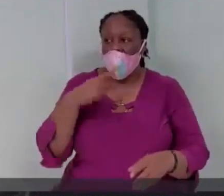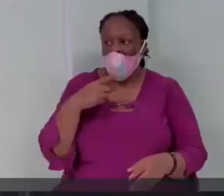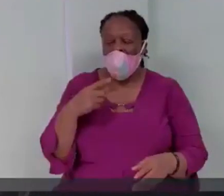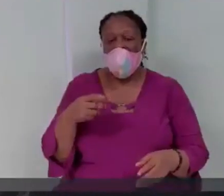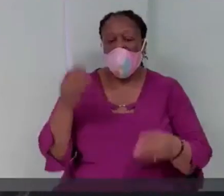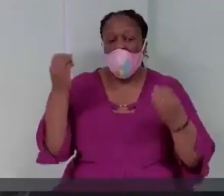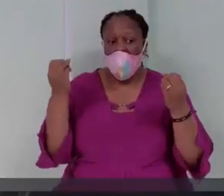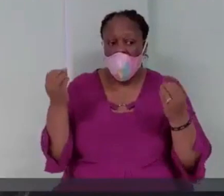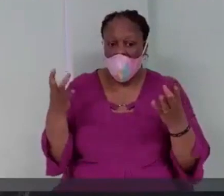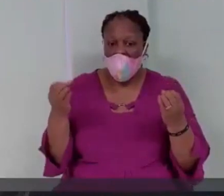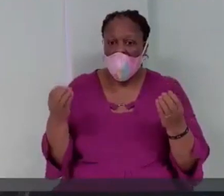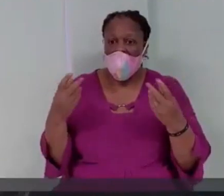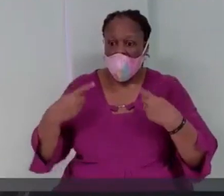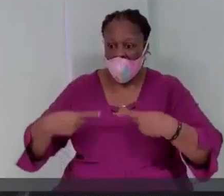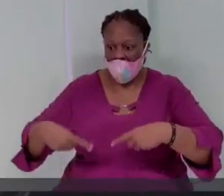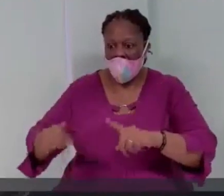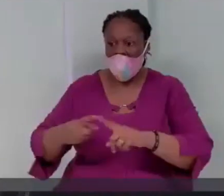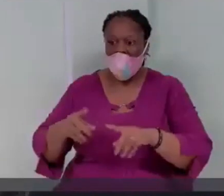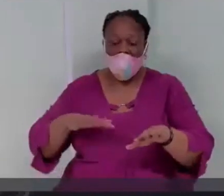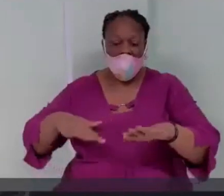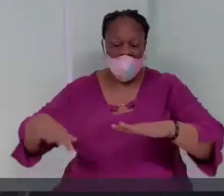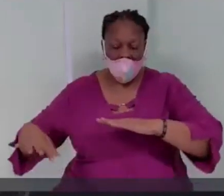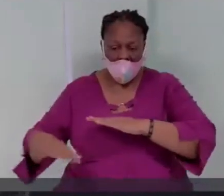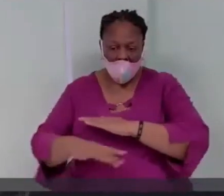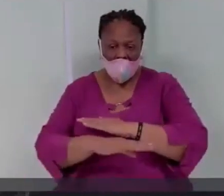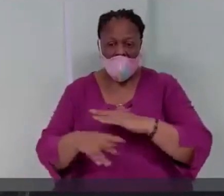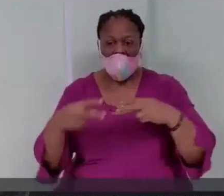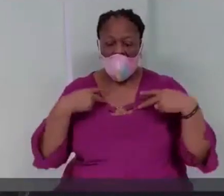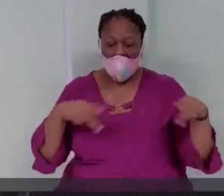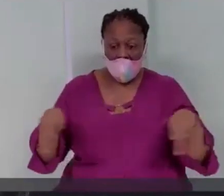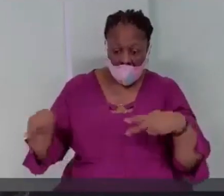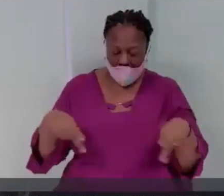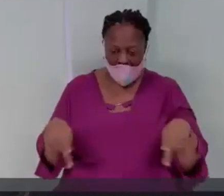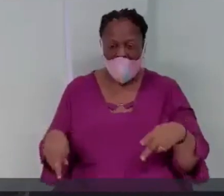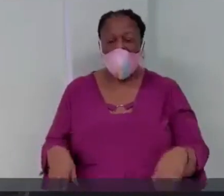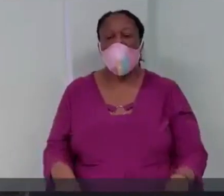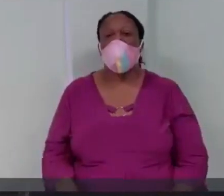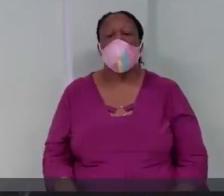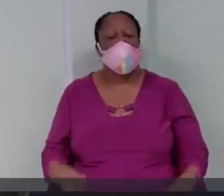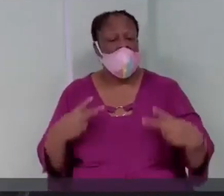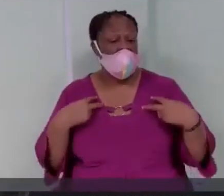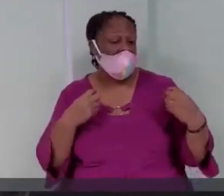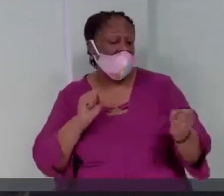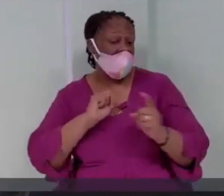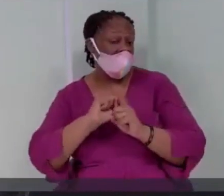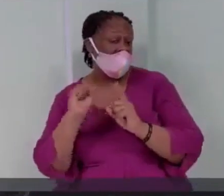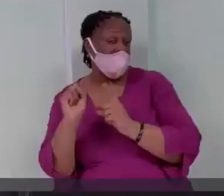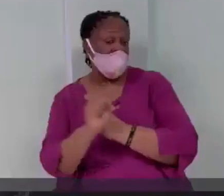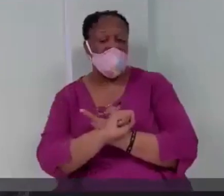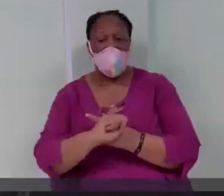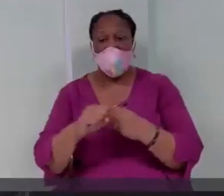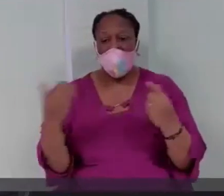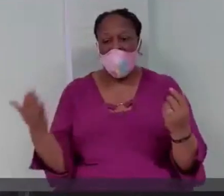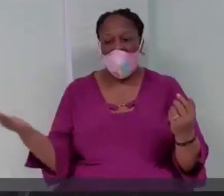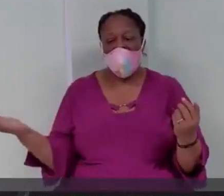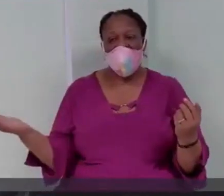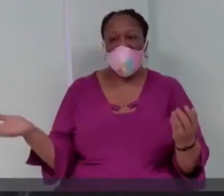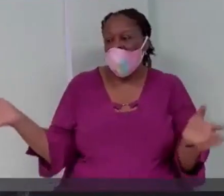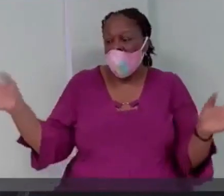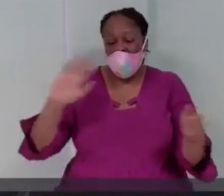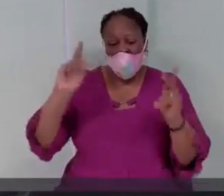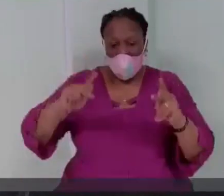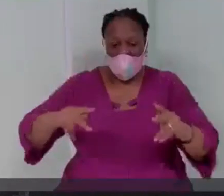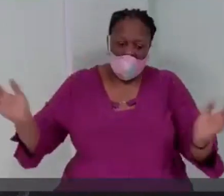of the virus in our communities. We are well aware that social events bring people together in ways